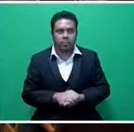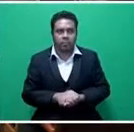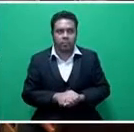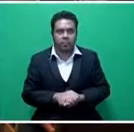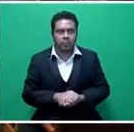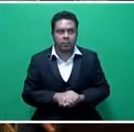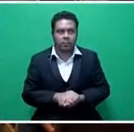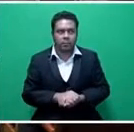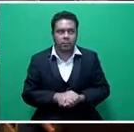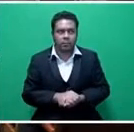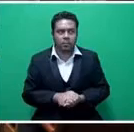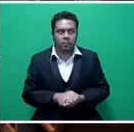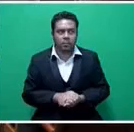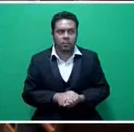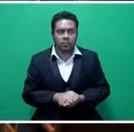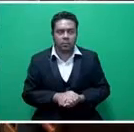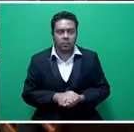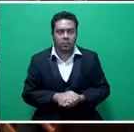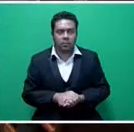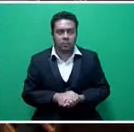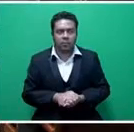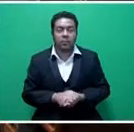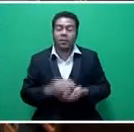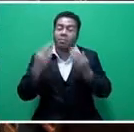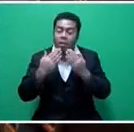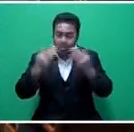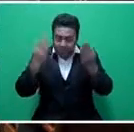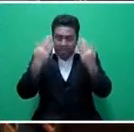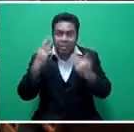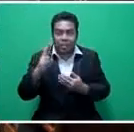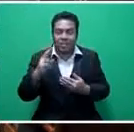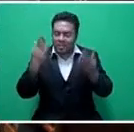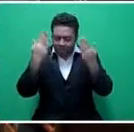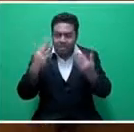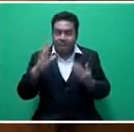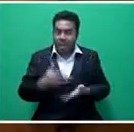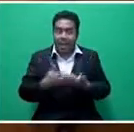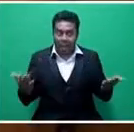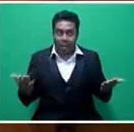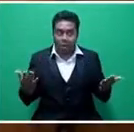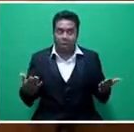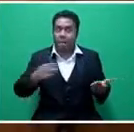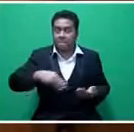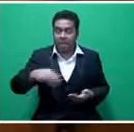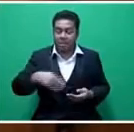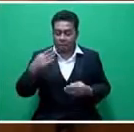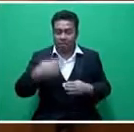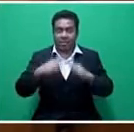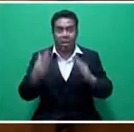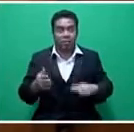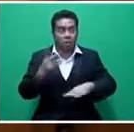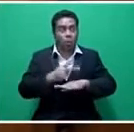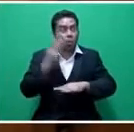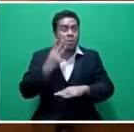You have the floor. Order. Thank you, Mr. Speaker, sir. Mr. Speaker, sir, I think by now the members of this House and the